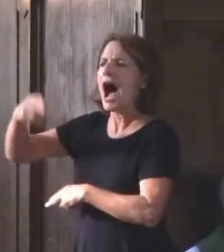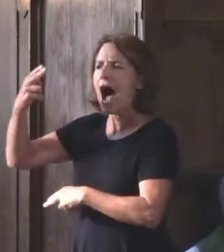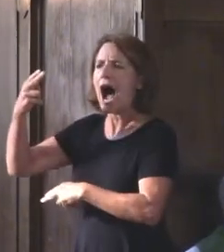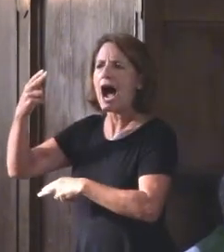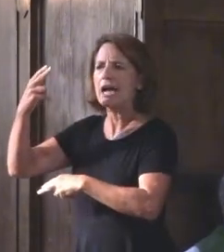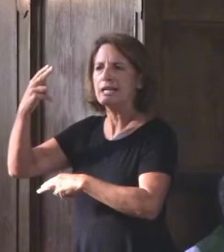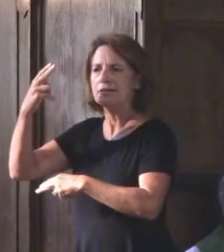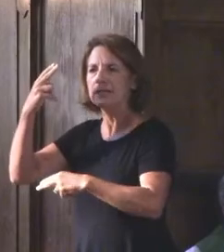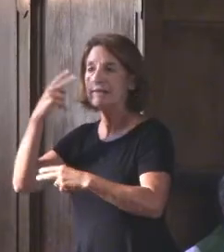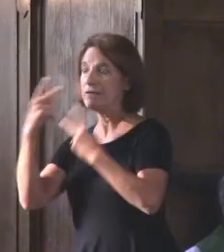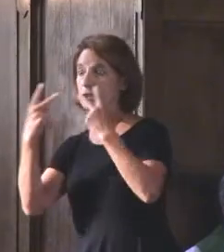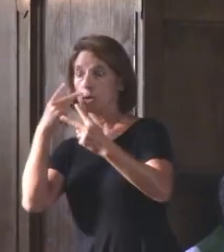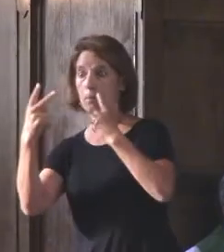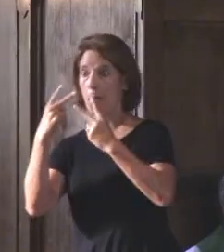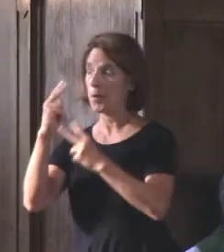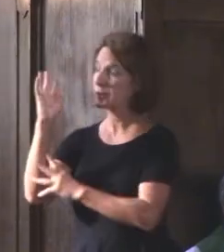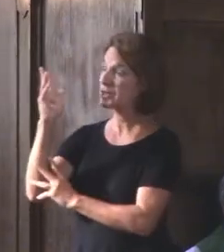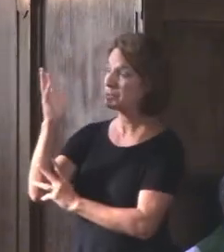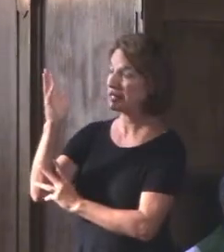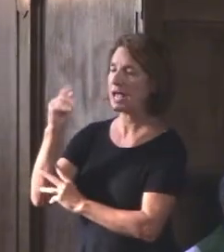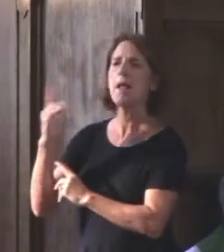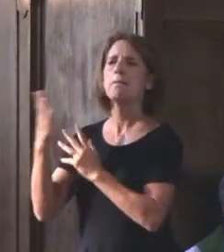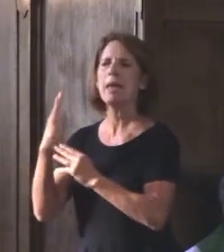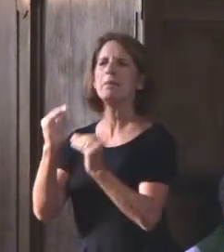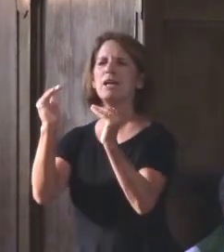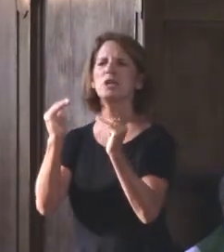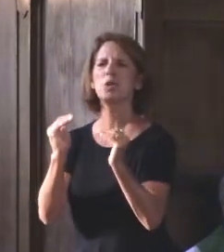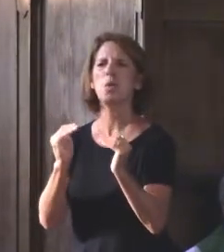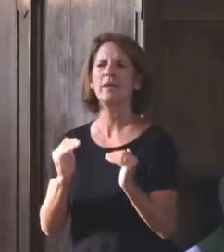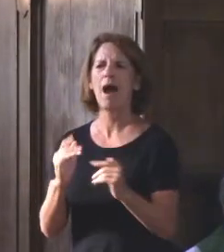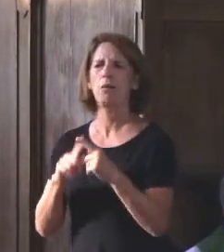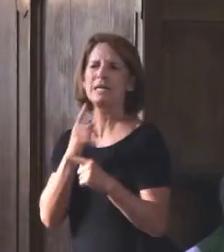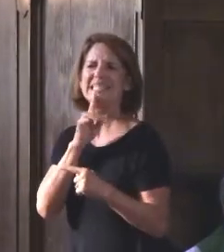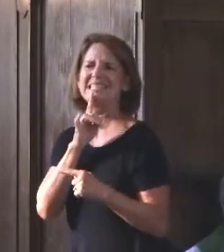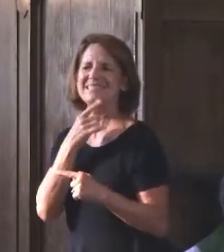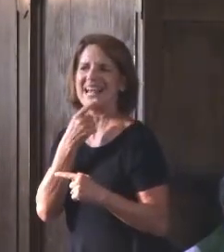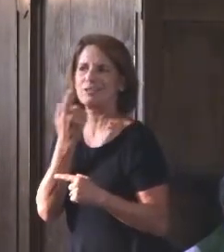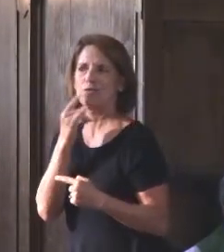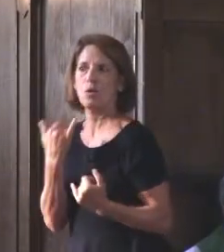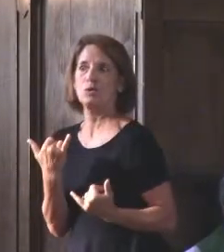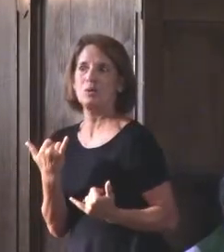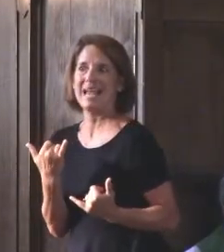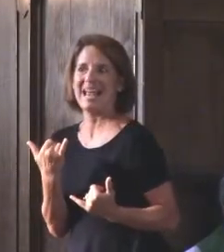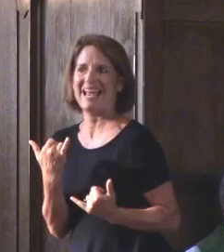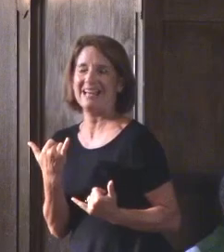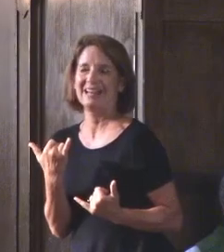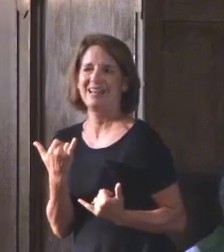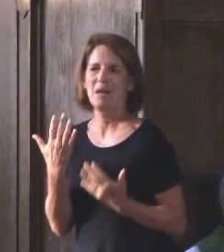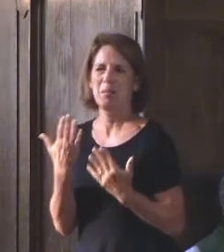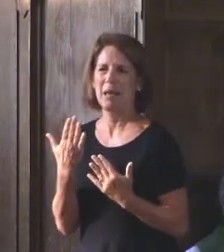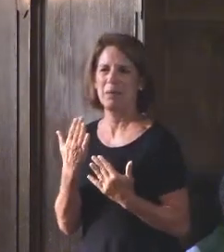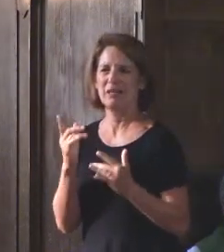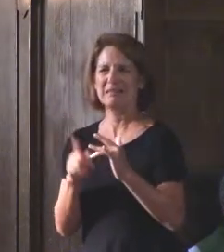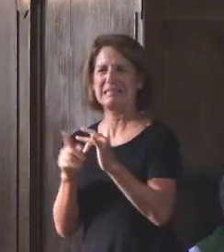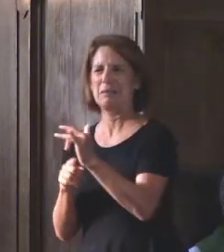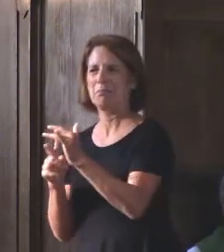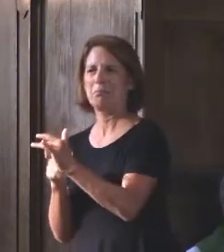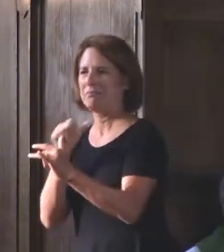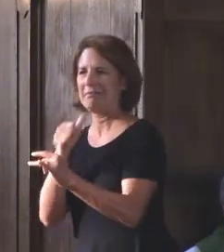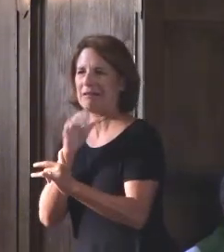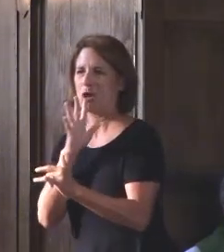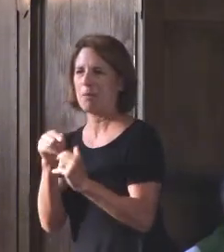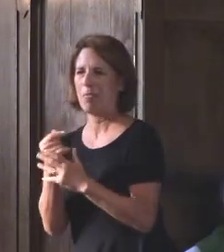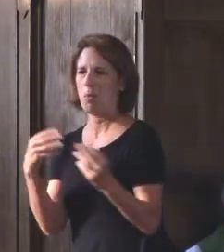engagement, so maybe he'll tone down what he says just for today. Maybe he'll at least just kind of skip over the war. That would be nice.